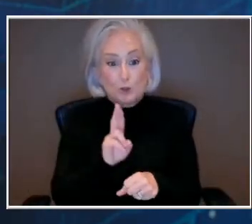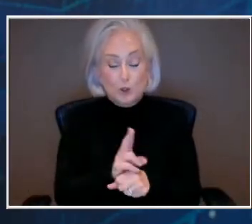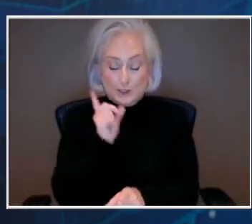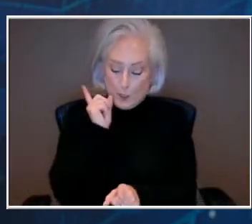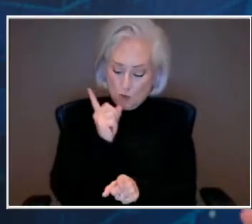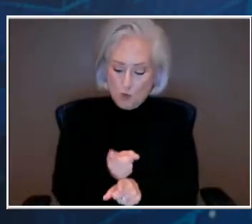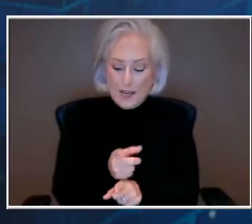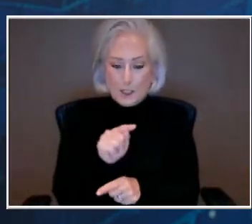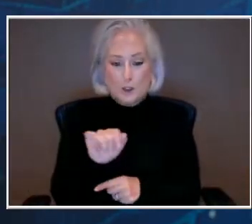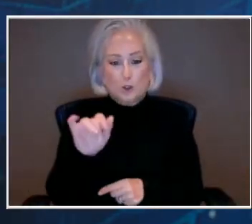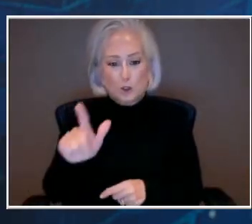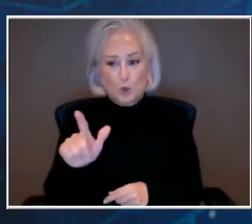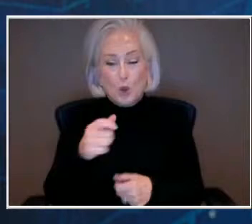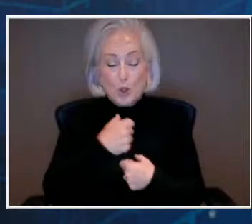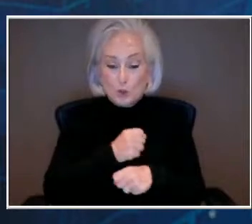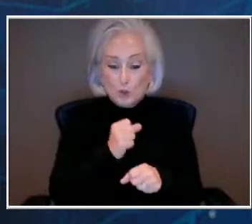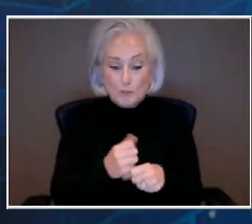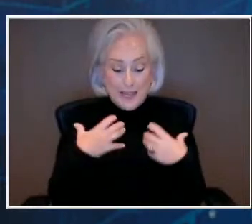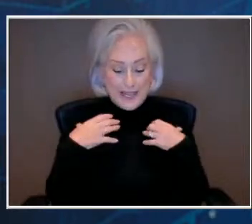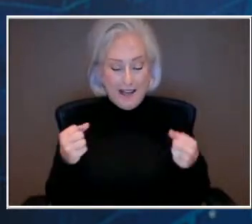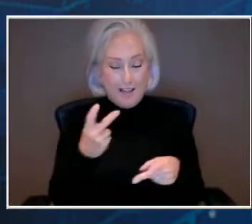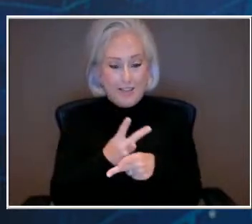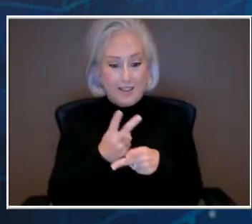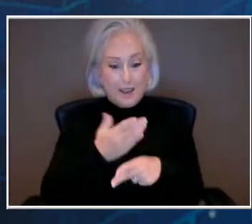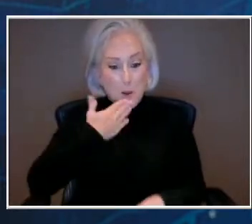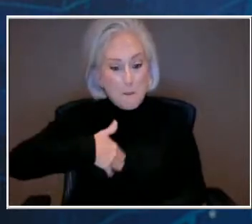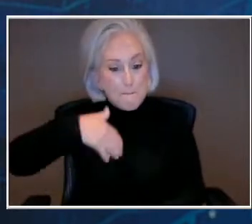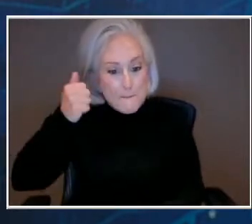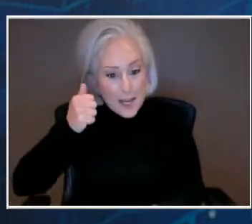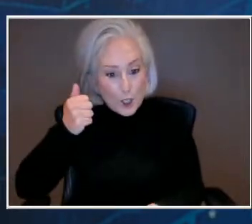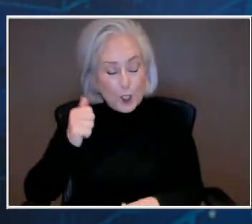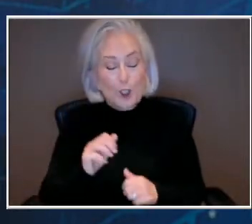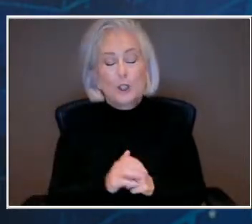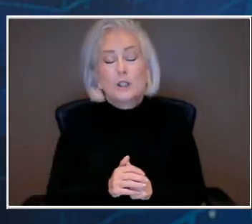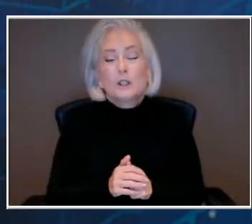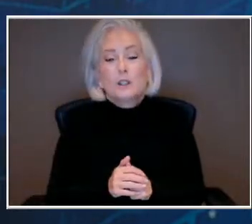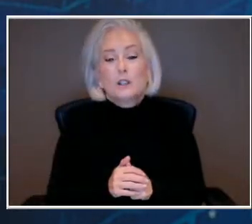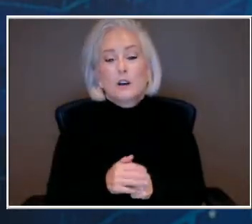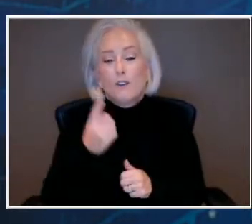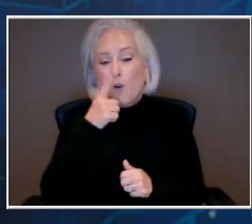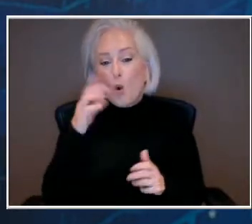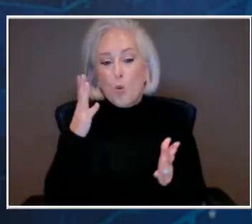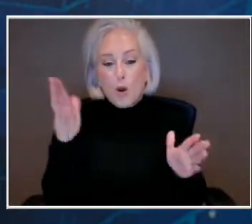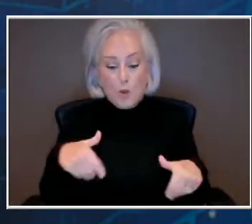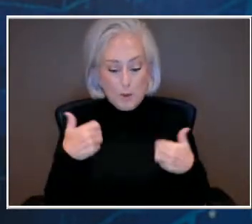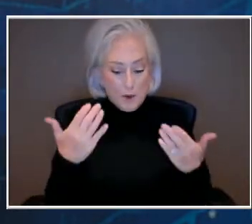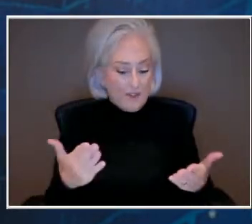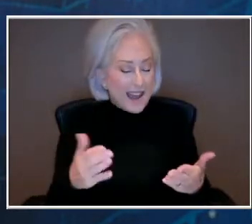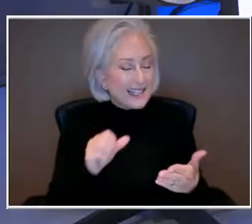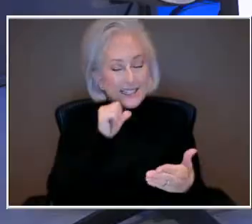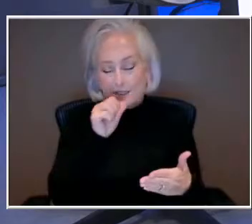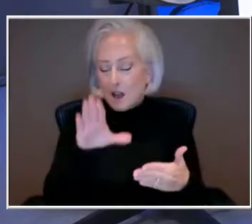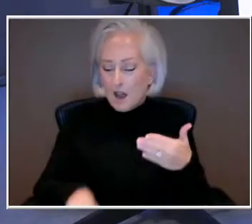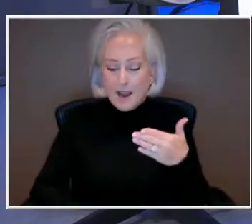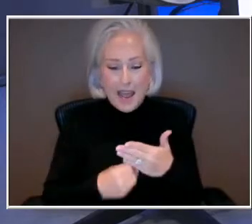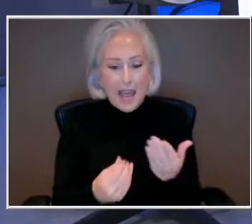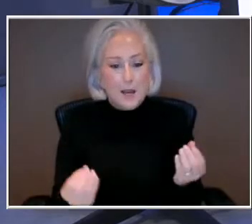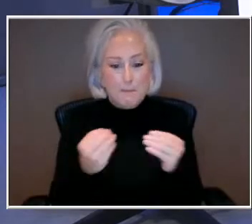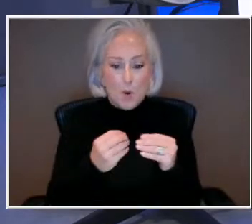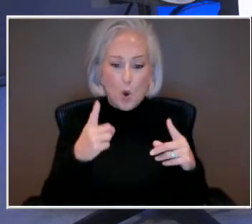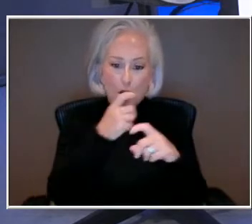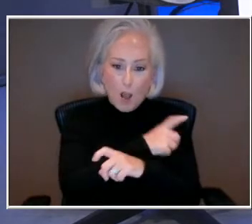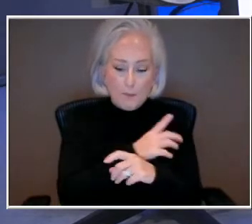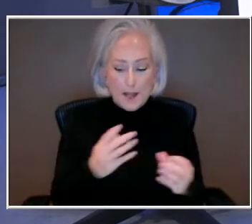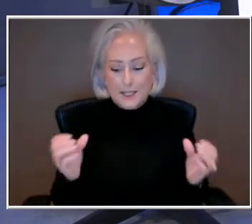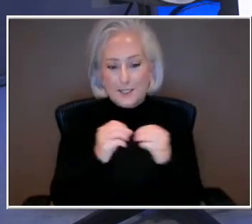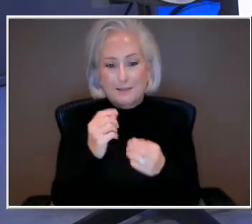make our healthcare better, that make our delivery of healthcare better, and not add to the complexity or cost of healthcare. Always great to have your insight. Thanks